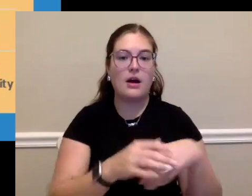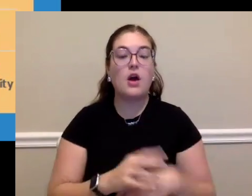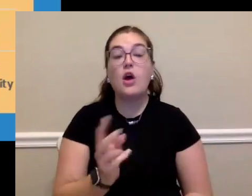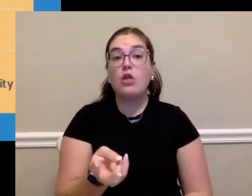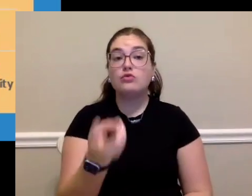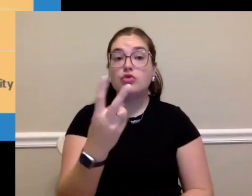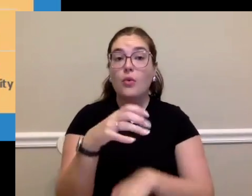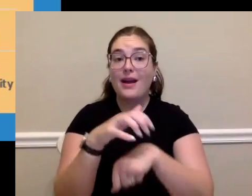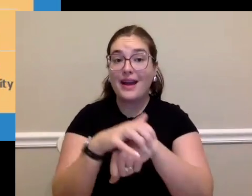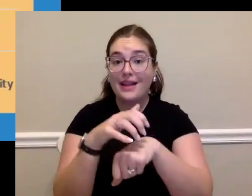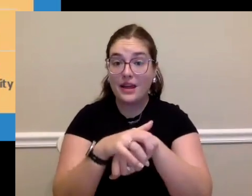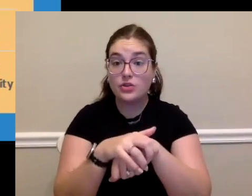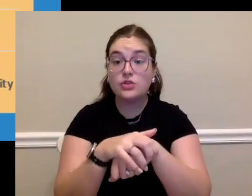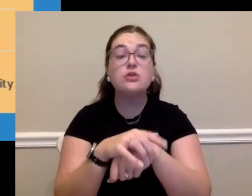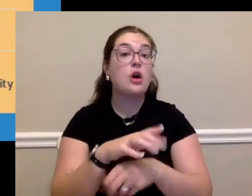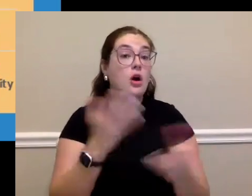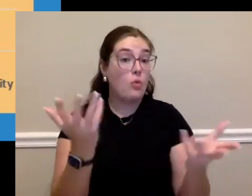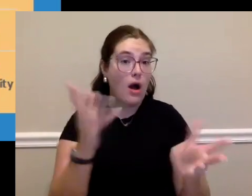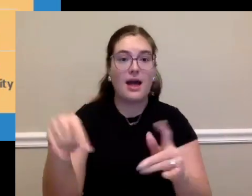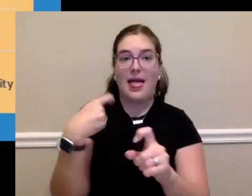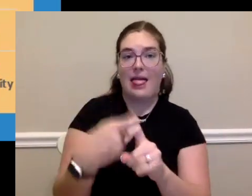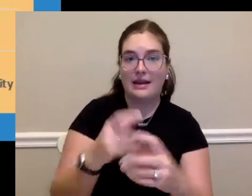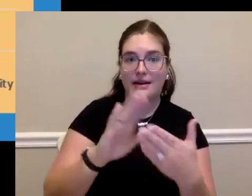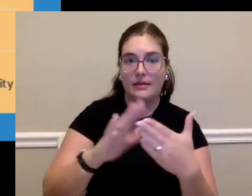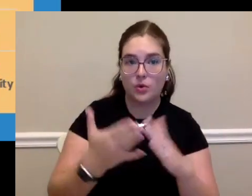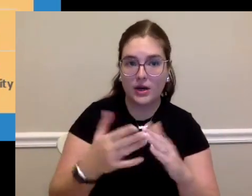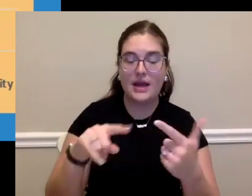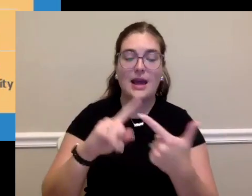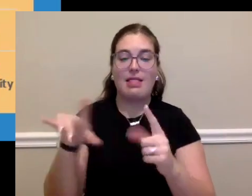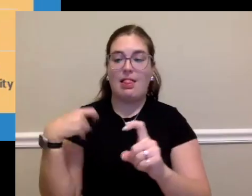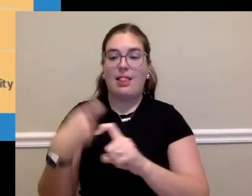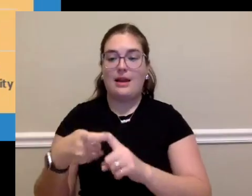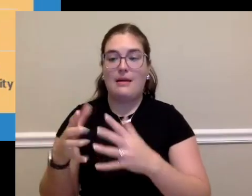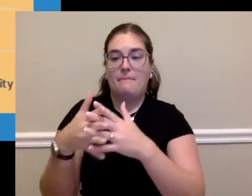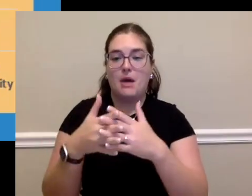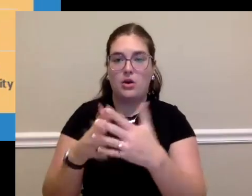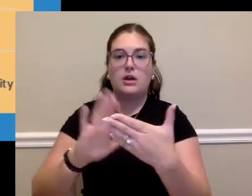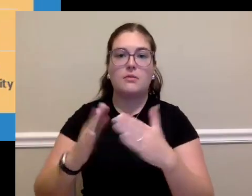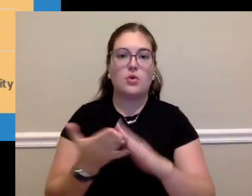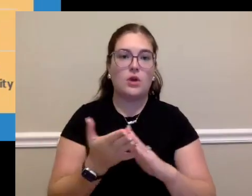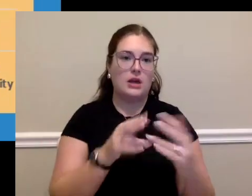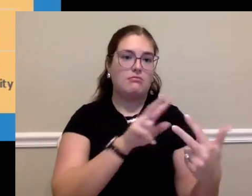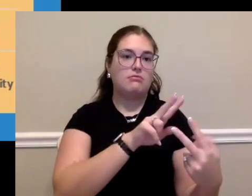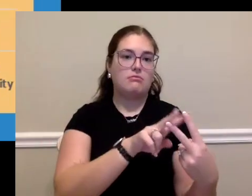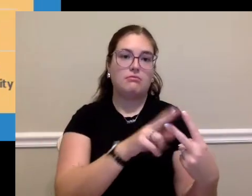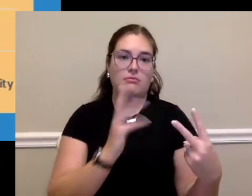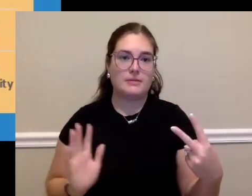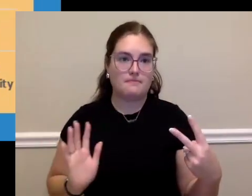renditions are this Latin community and Latin American community, these two combined.